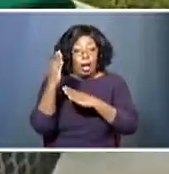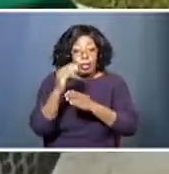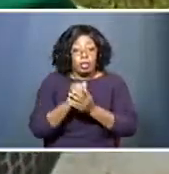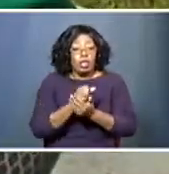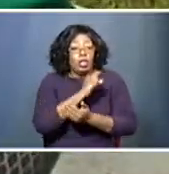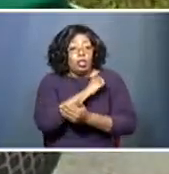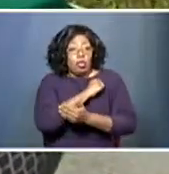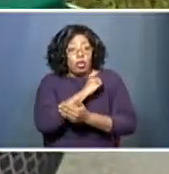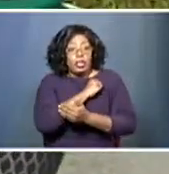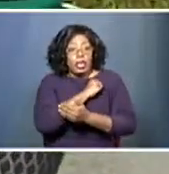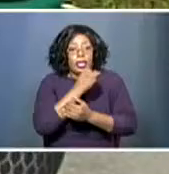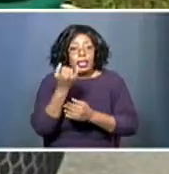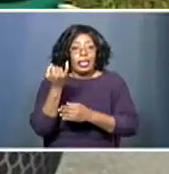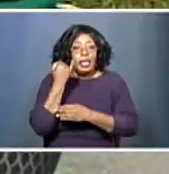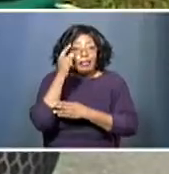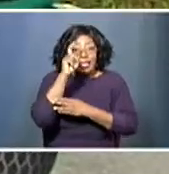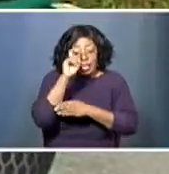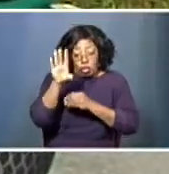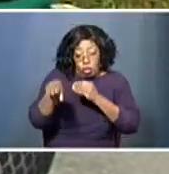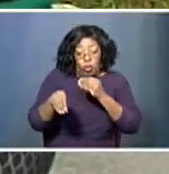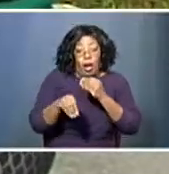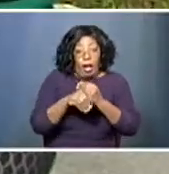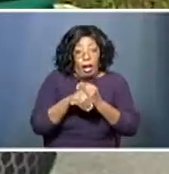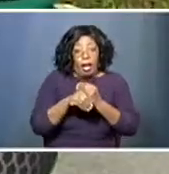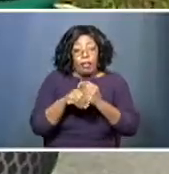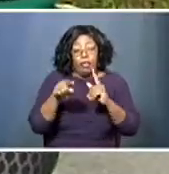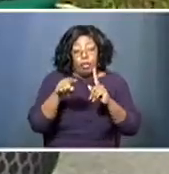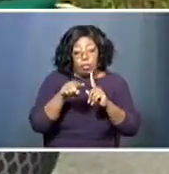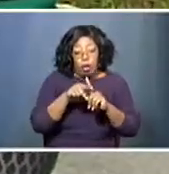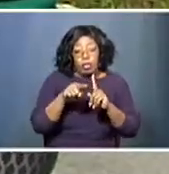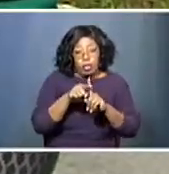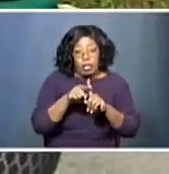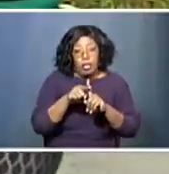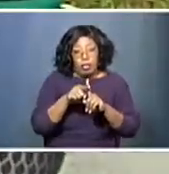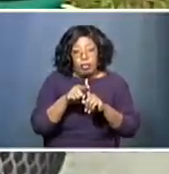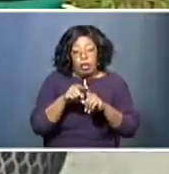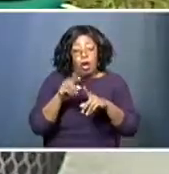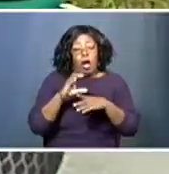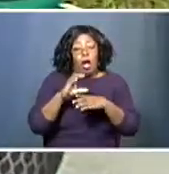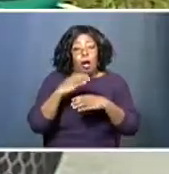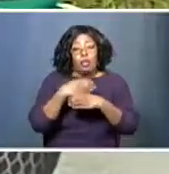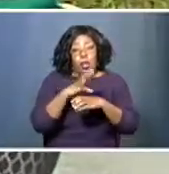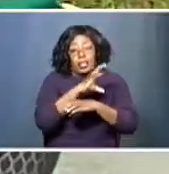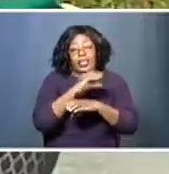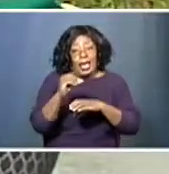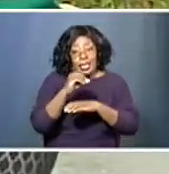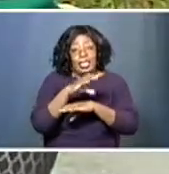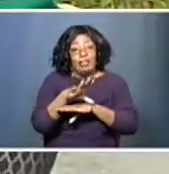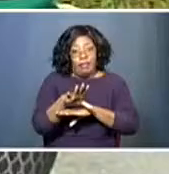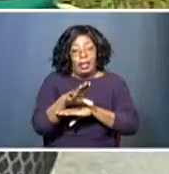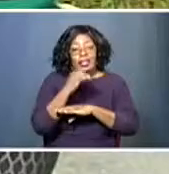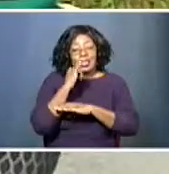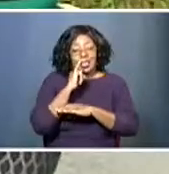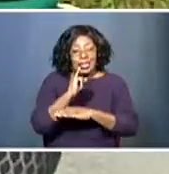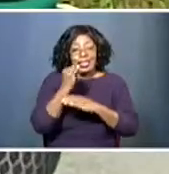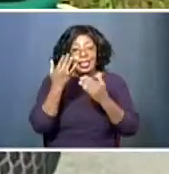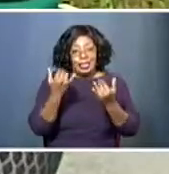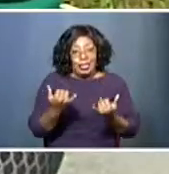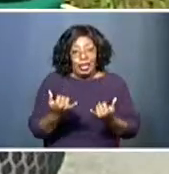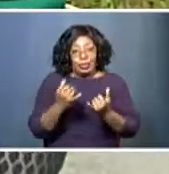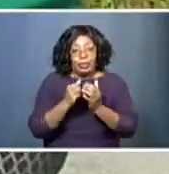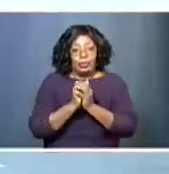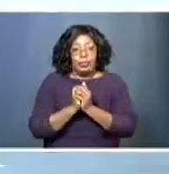if there's ever a need to add to the number for positive cause and effect, it's now. Carla Palmer, ZNS